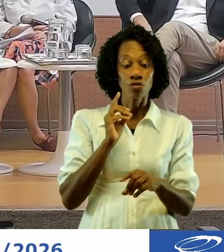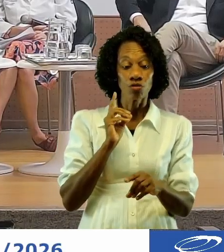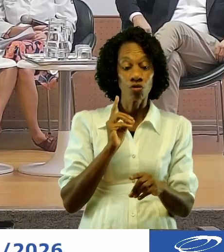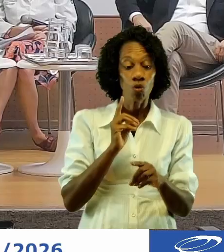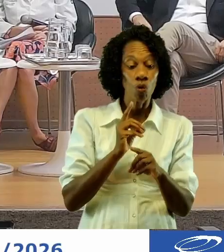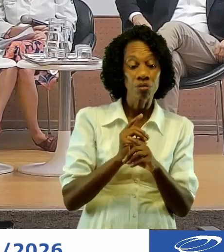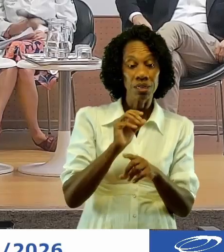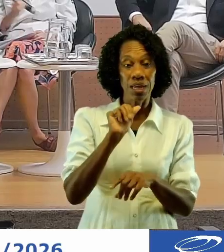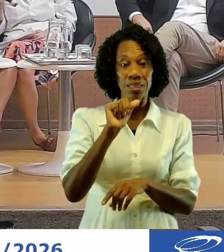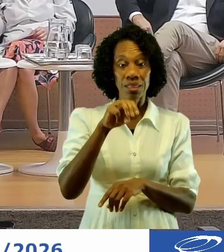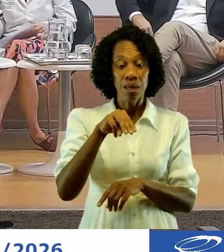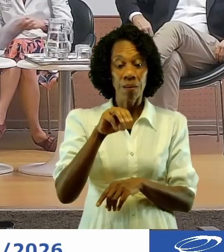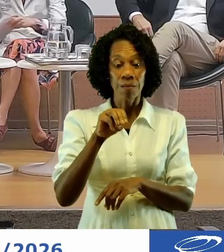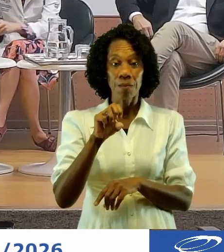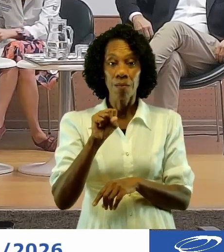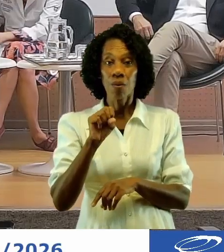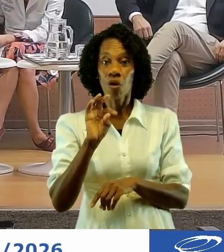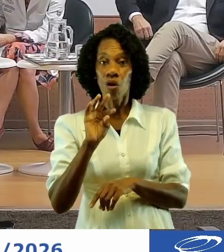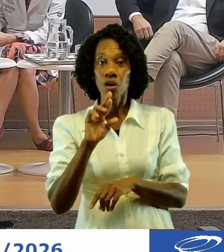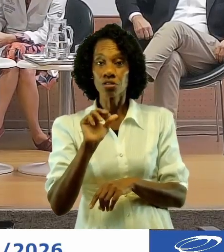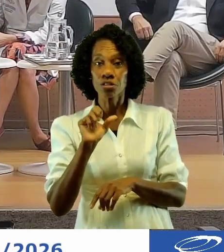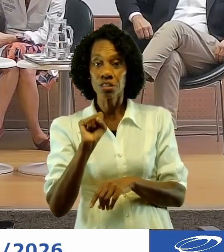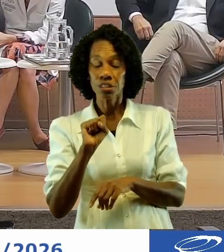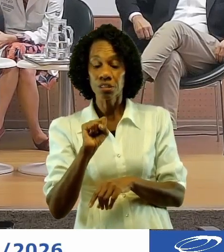amostras. You would be particularly